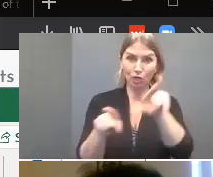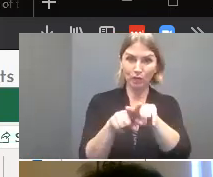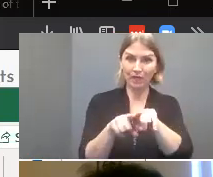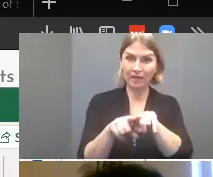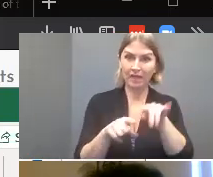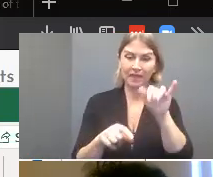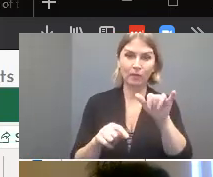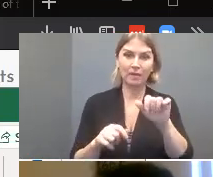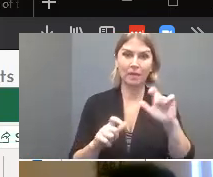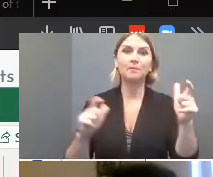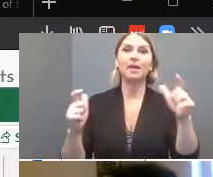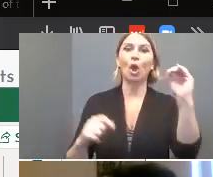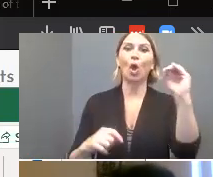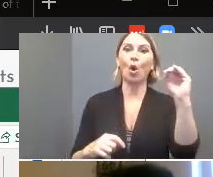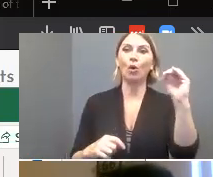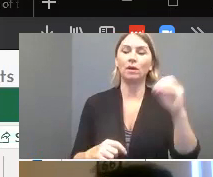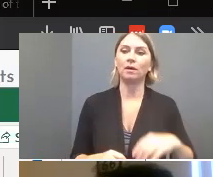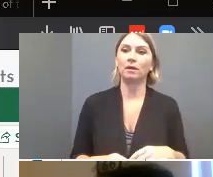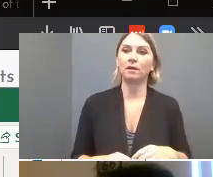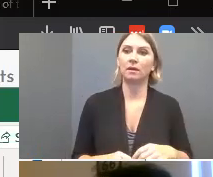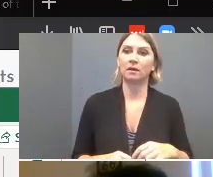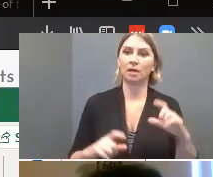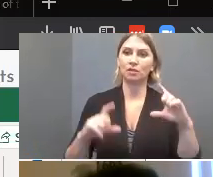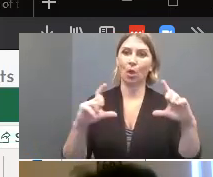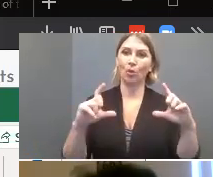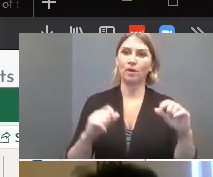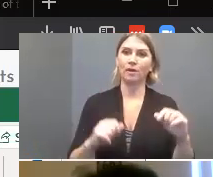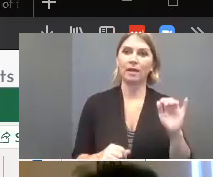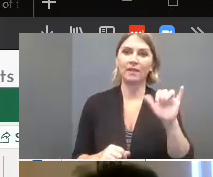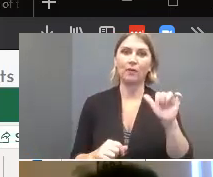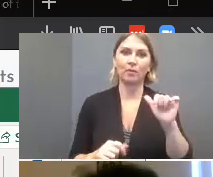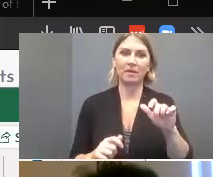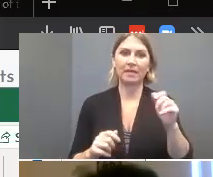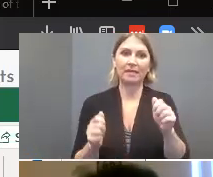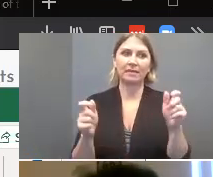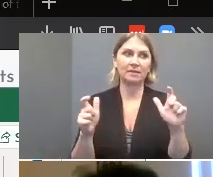not theta? Do you agree that the right hand side is always going to be smaller than that?